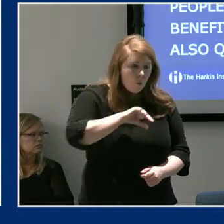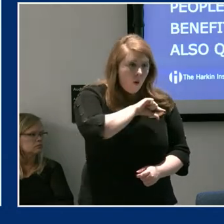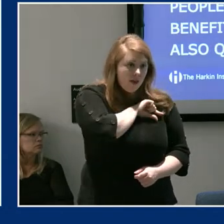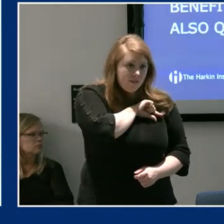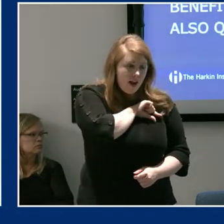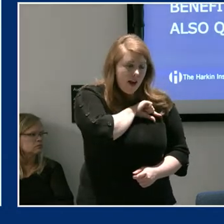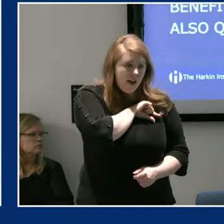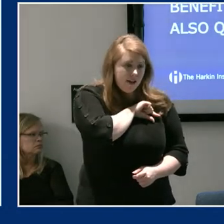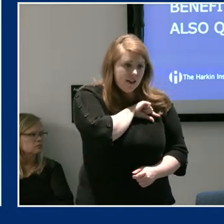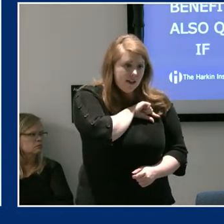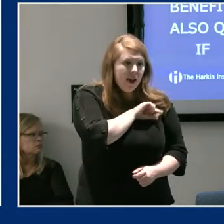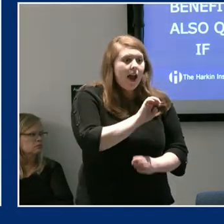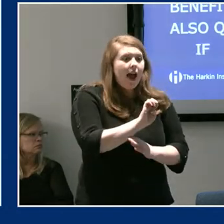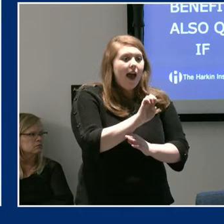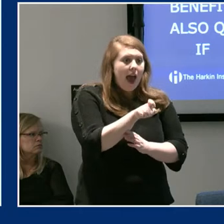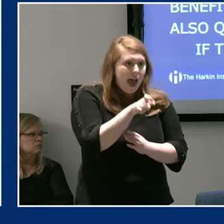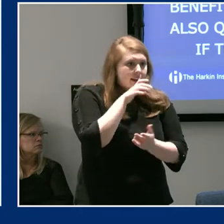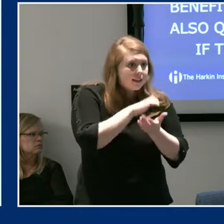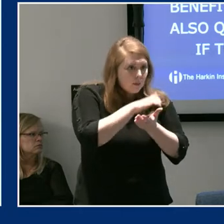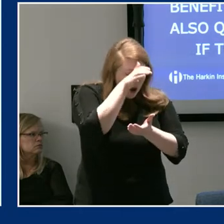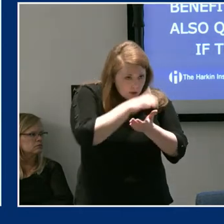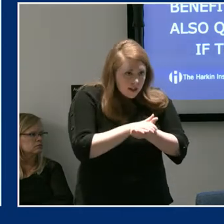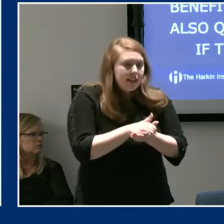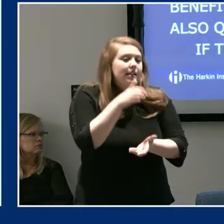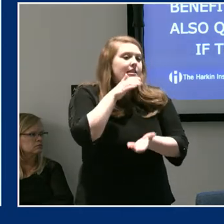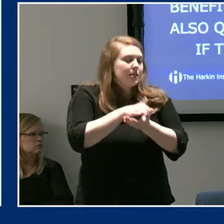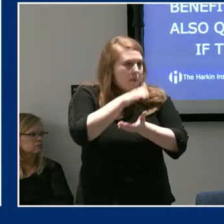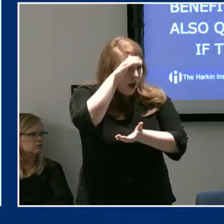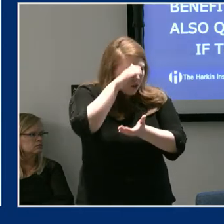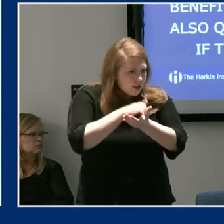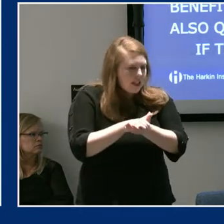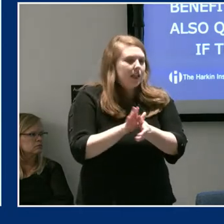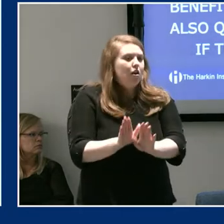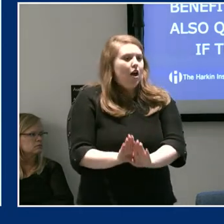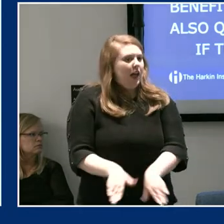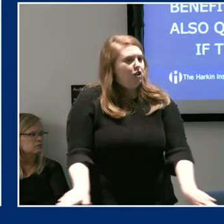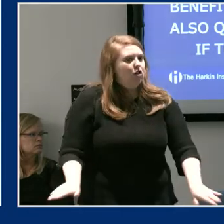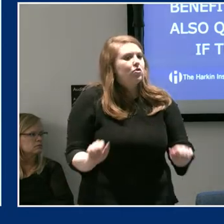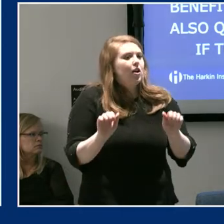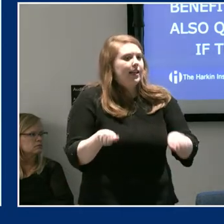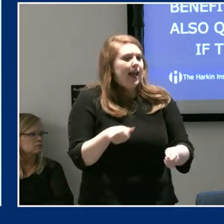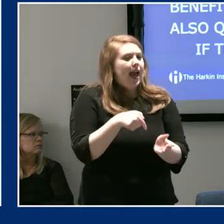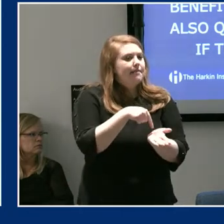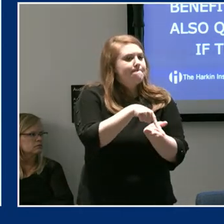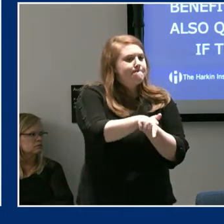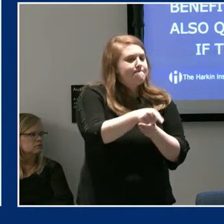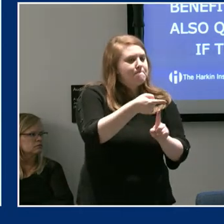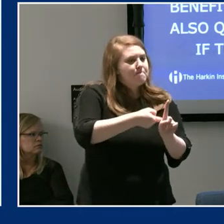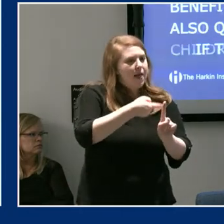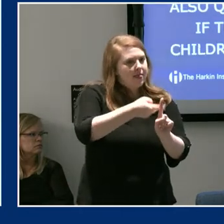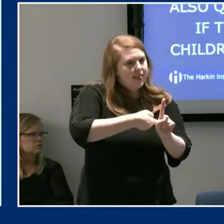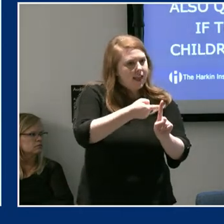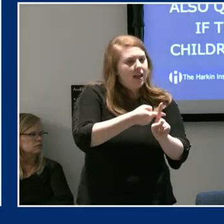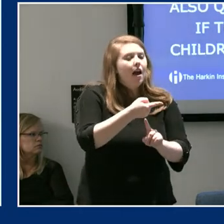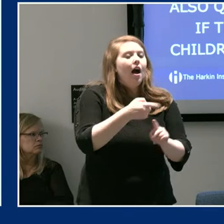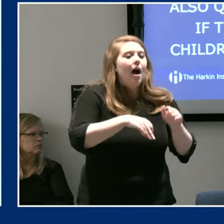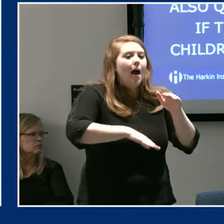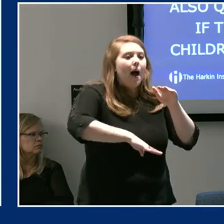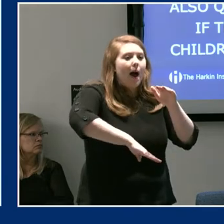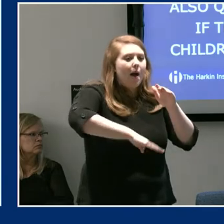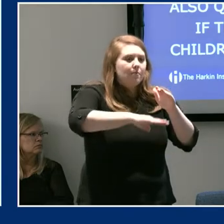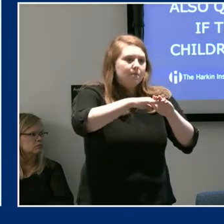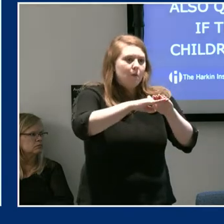ex-spouses, spouses, or children may receive a monthly payment of up to one half of the